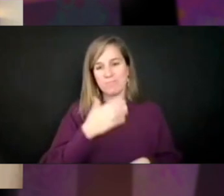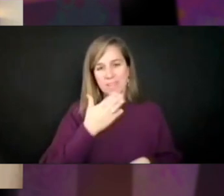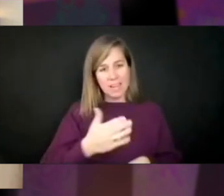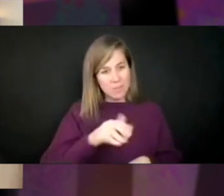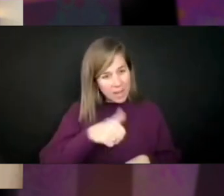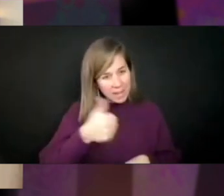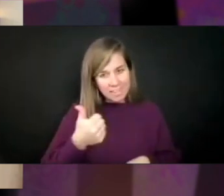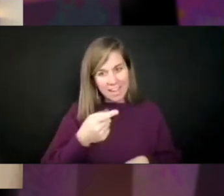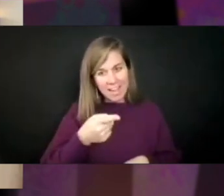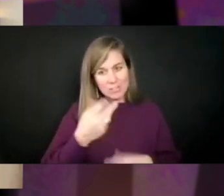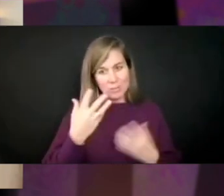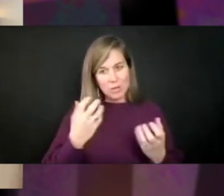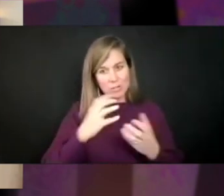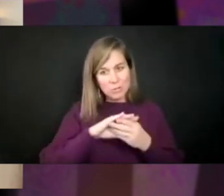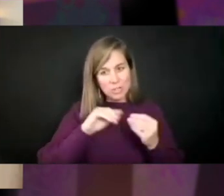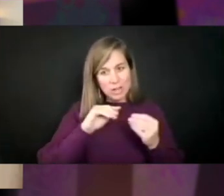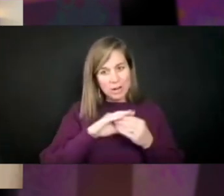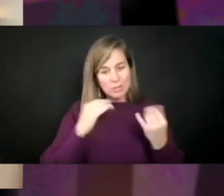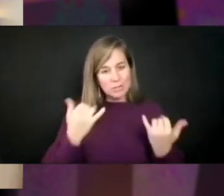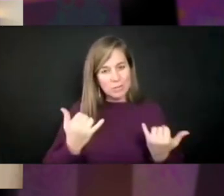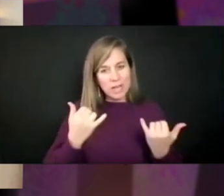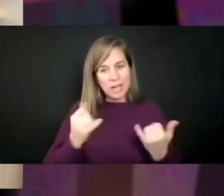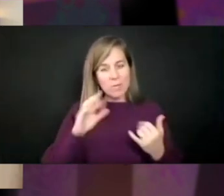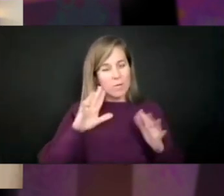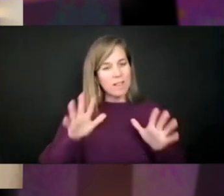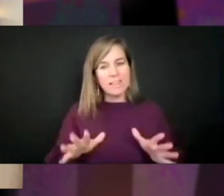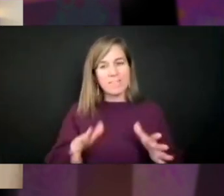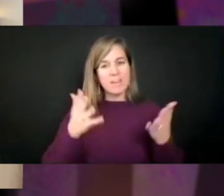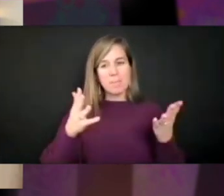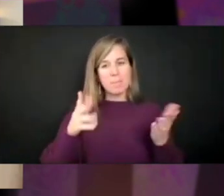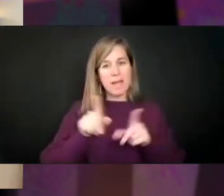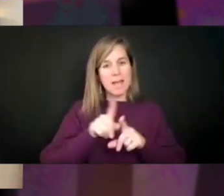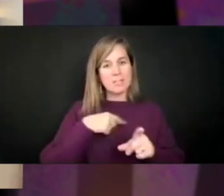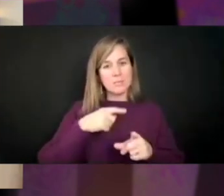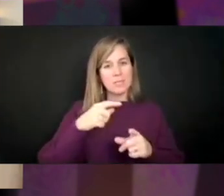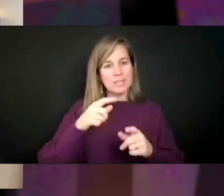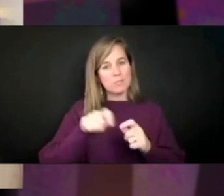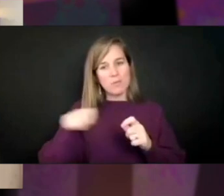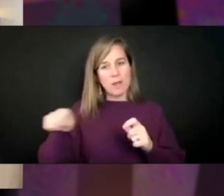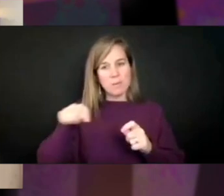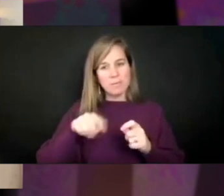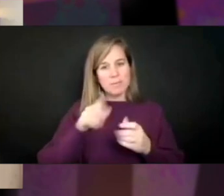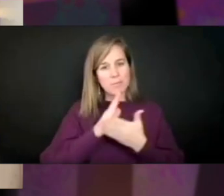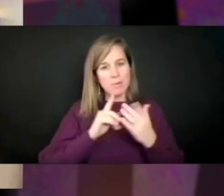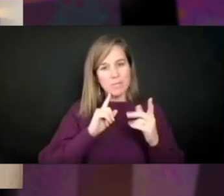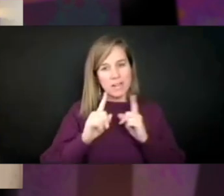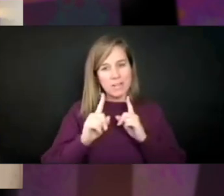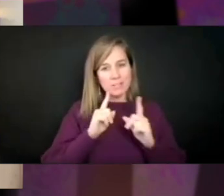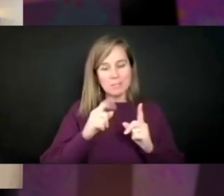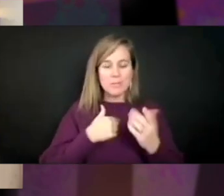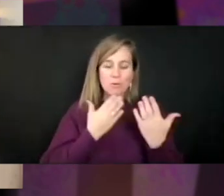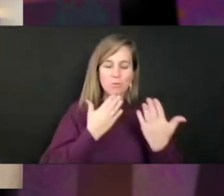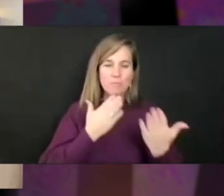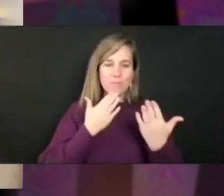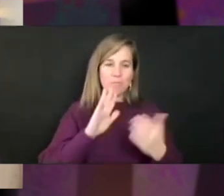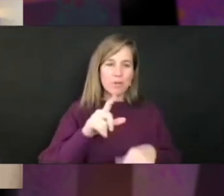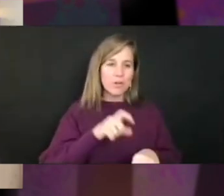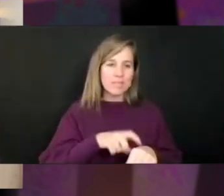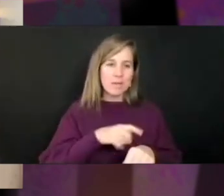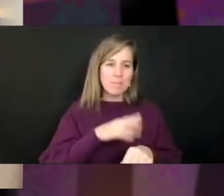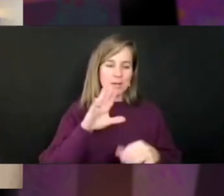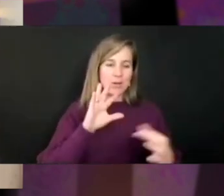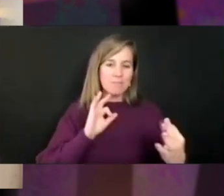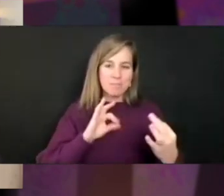want to share or lift up as we start to wrap up this part of the conversation? I'm so grateful for your time and your feedback